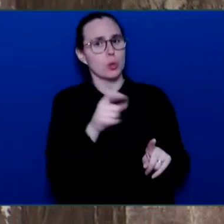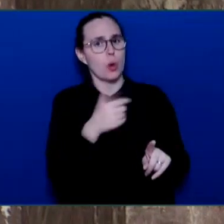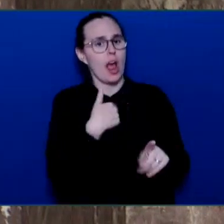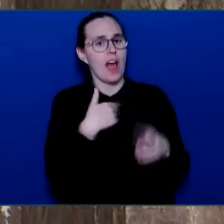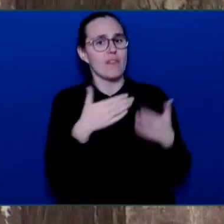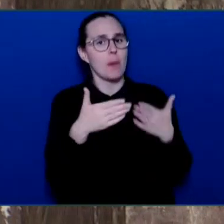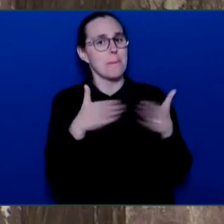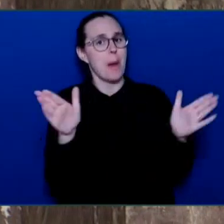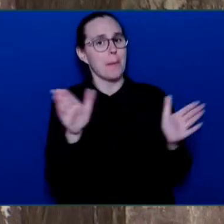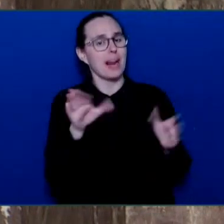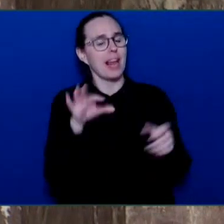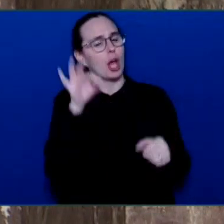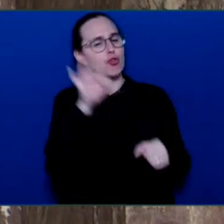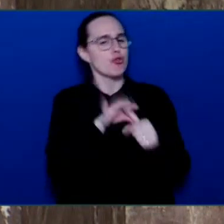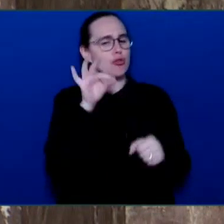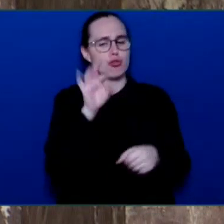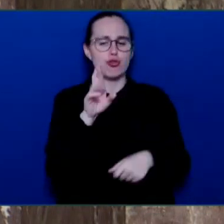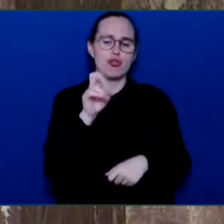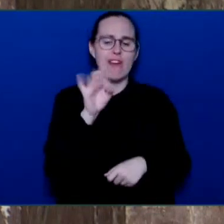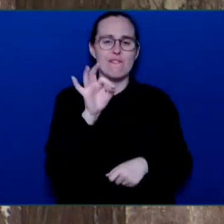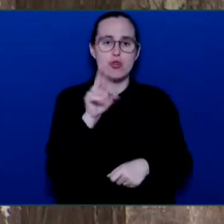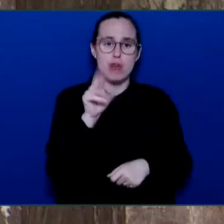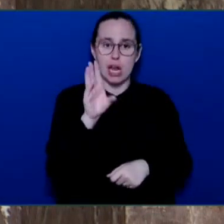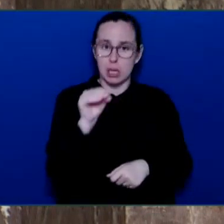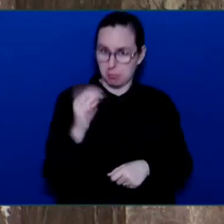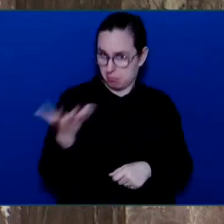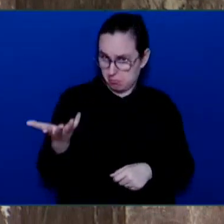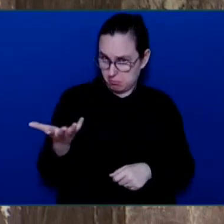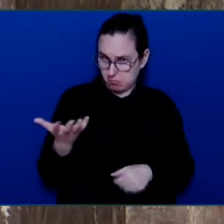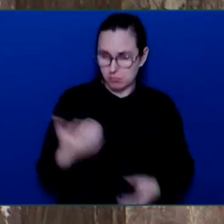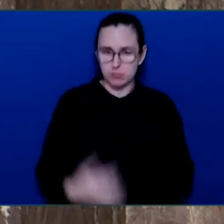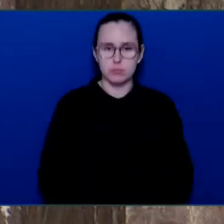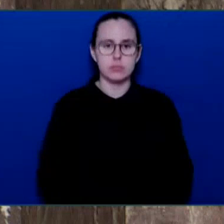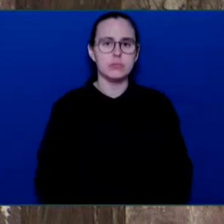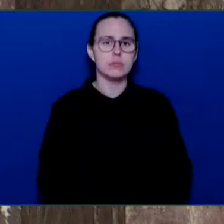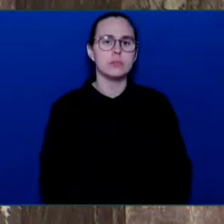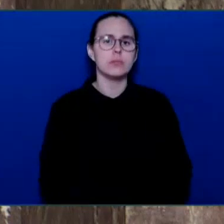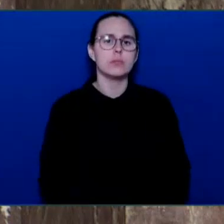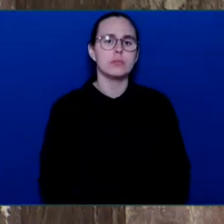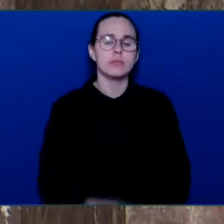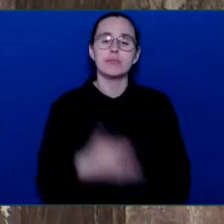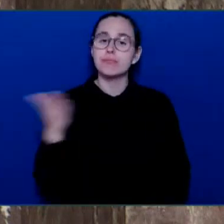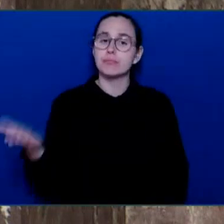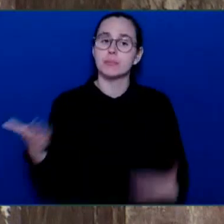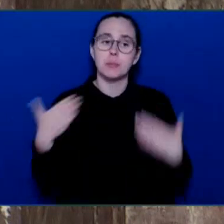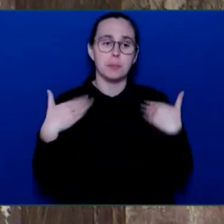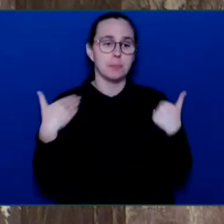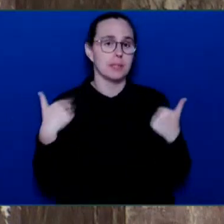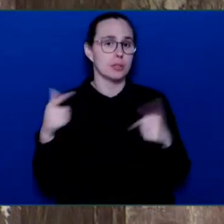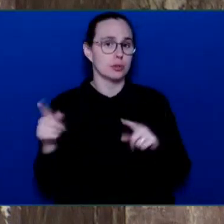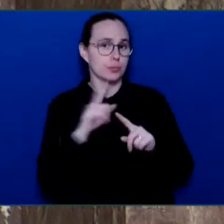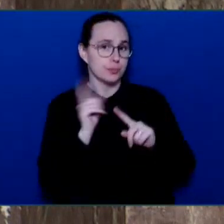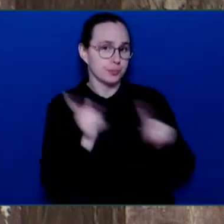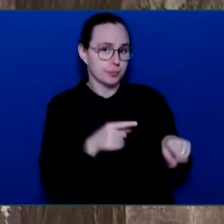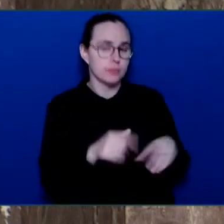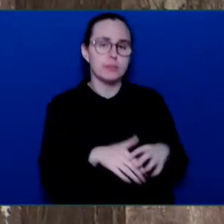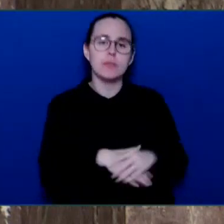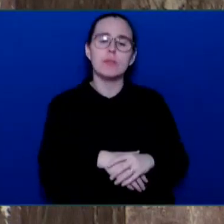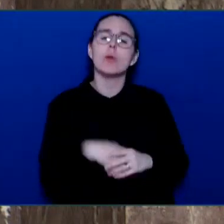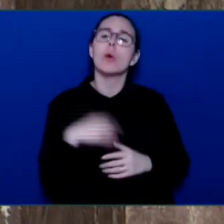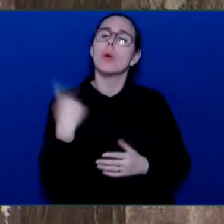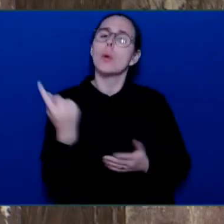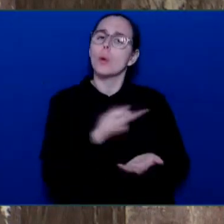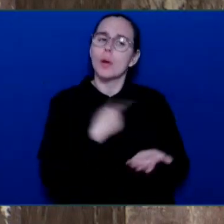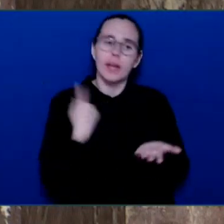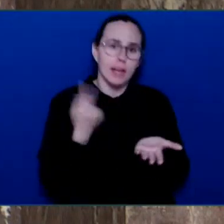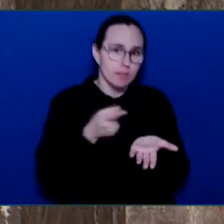issue extensively. This has been a topic in our region for 5 years now, where the decision